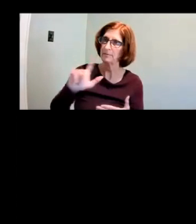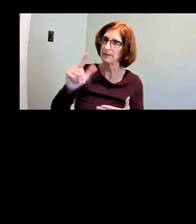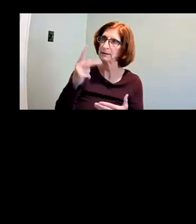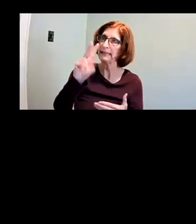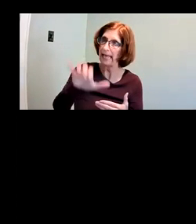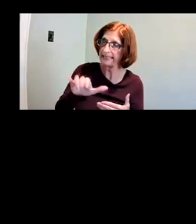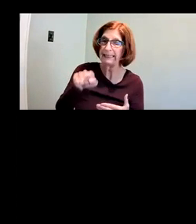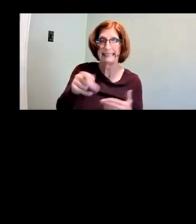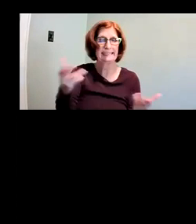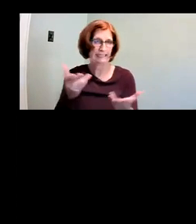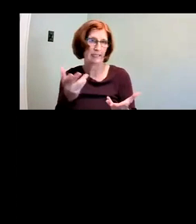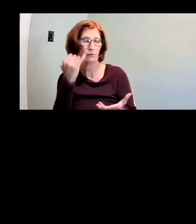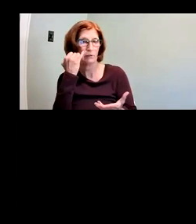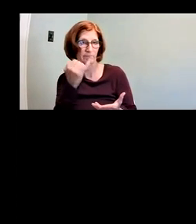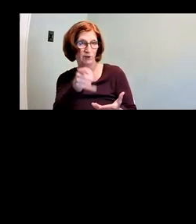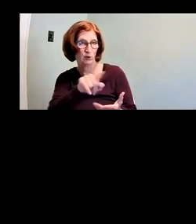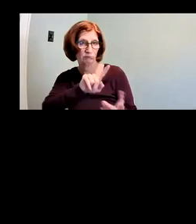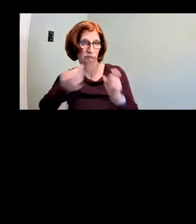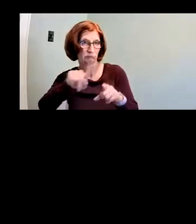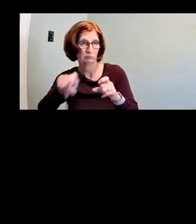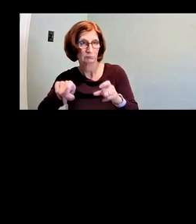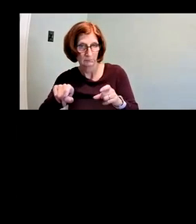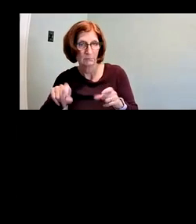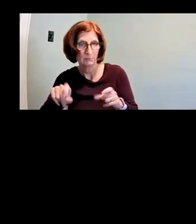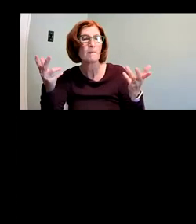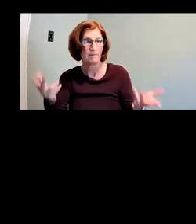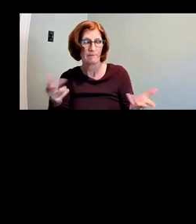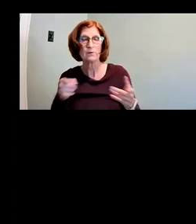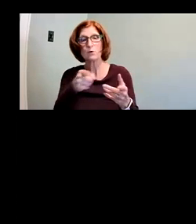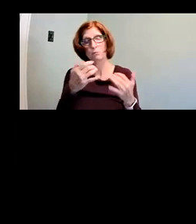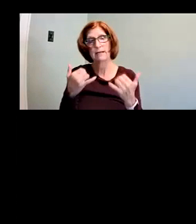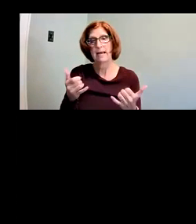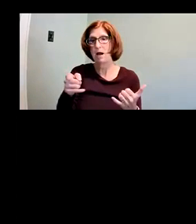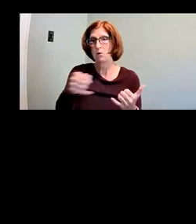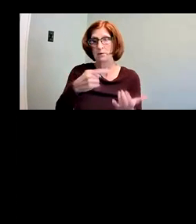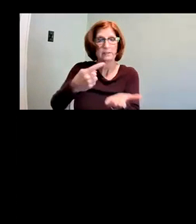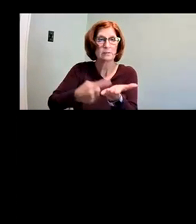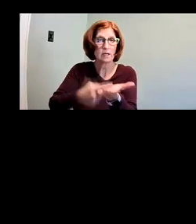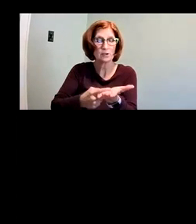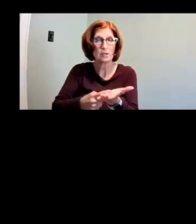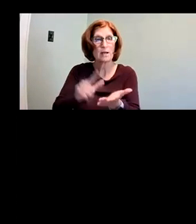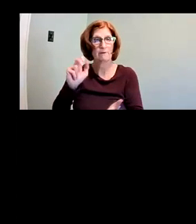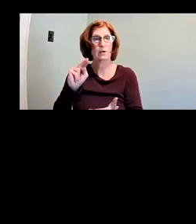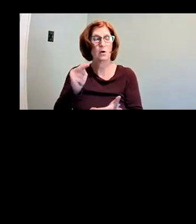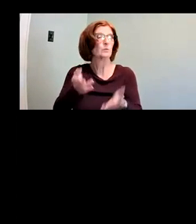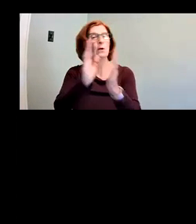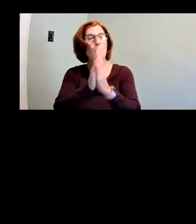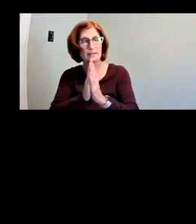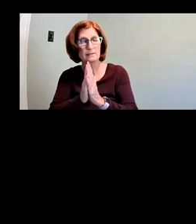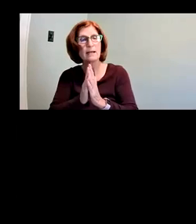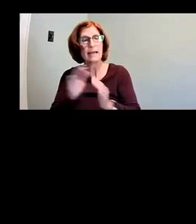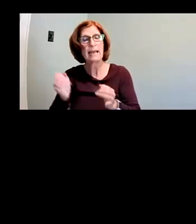call if there's any questions the board may have. But with that, I'm going to turn over for discussion of this loan request and this final